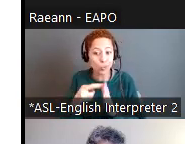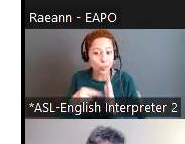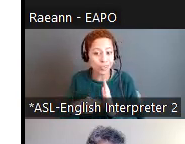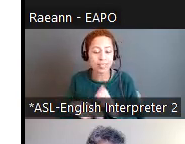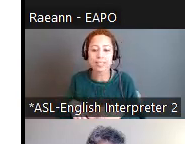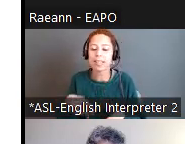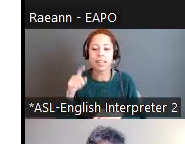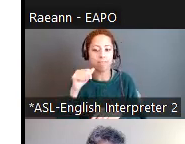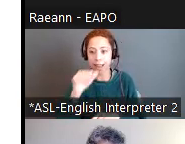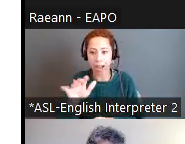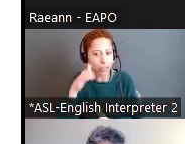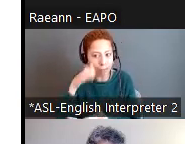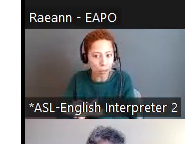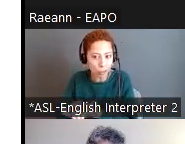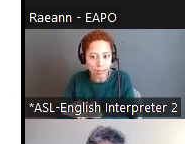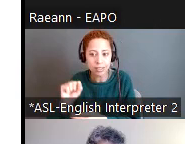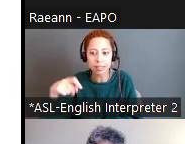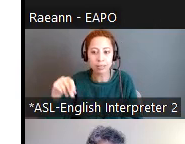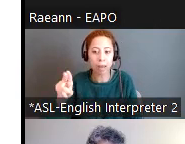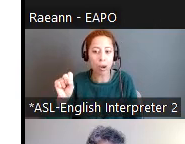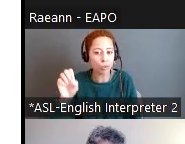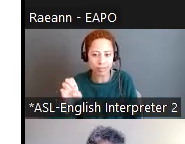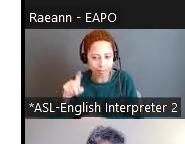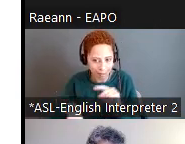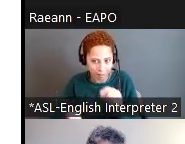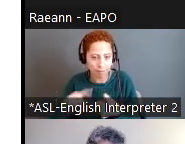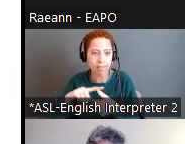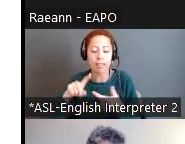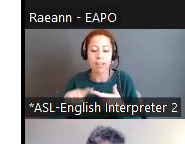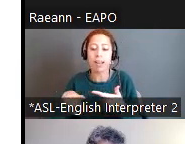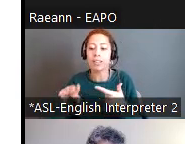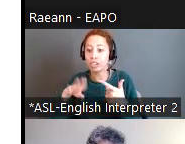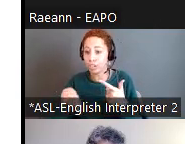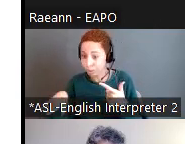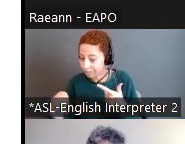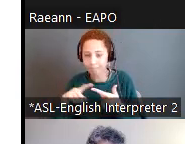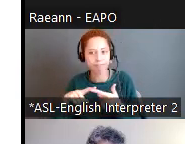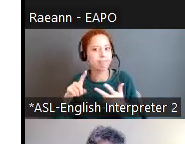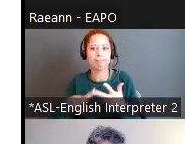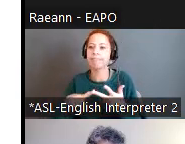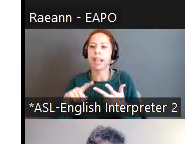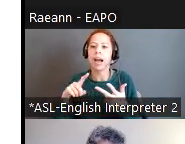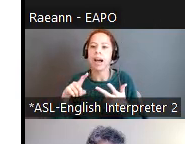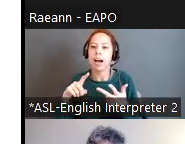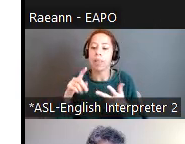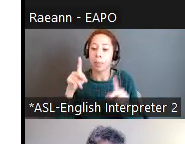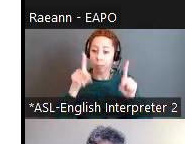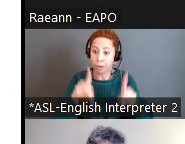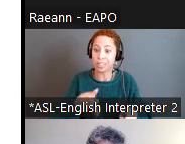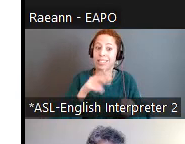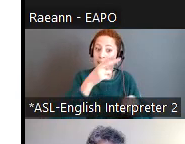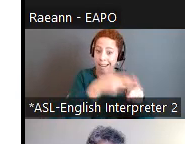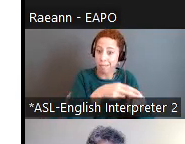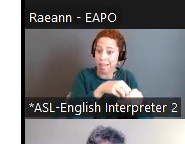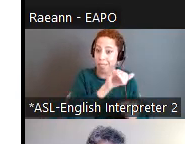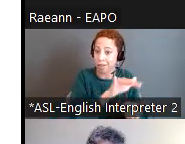in the document as your attorney, and it can't be your children or the spouse of your attorney. So the program will